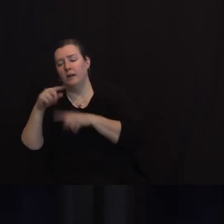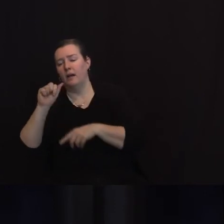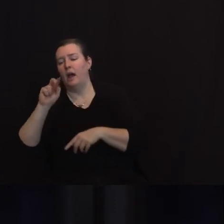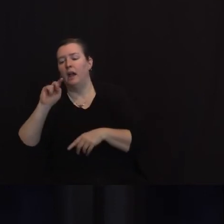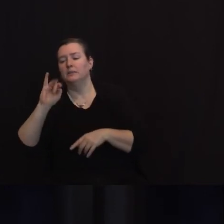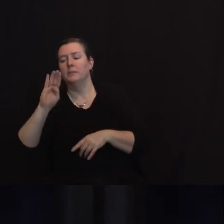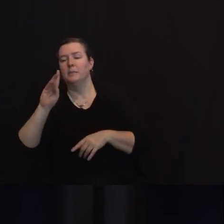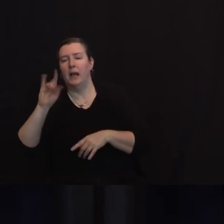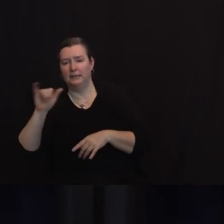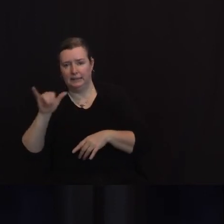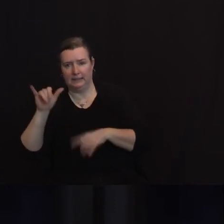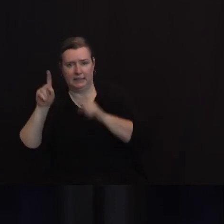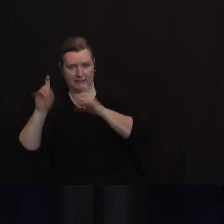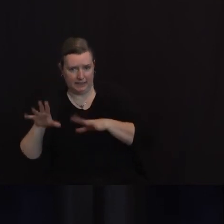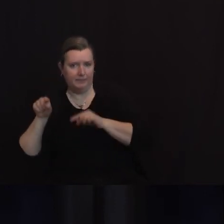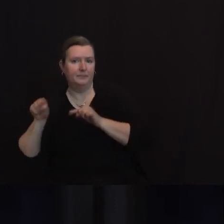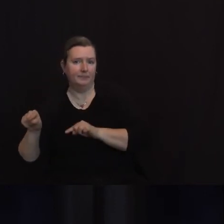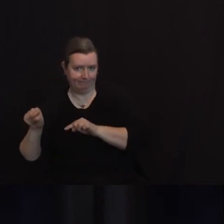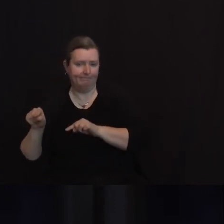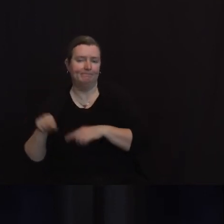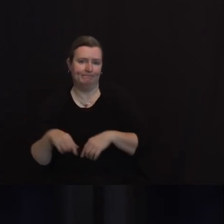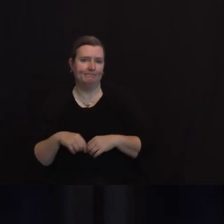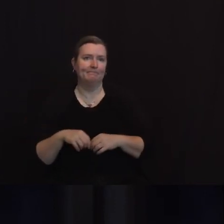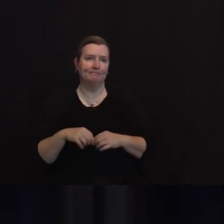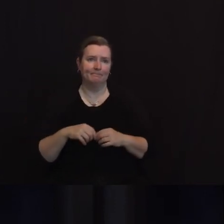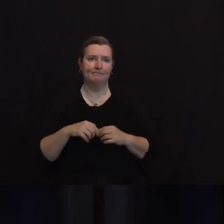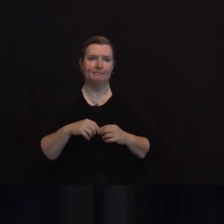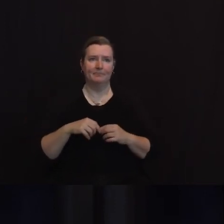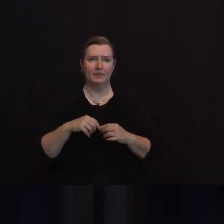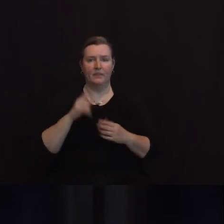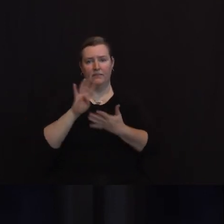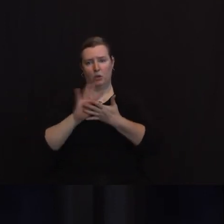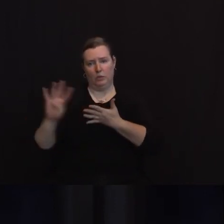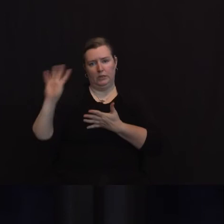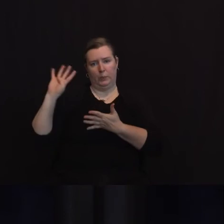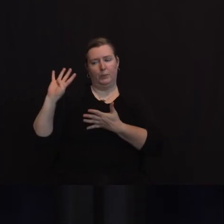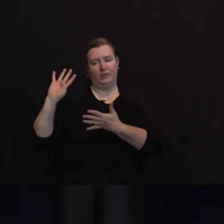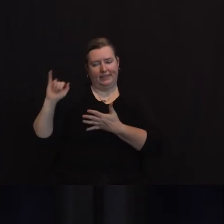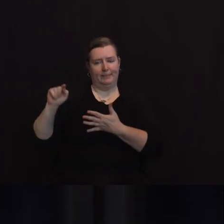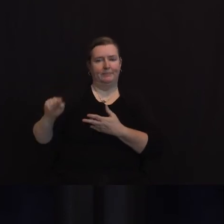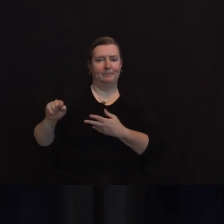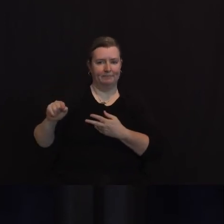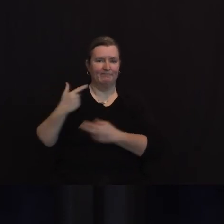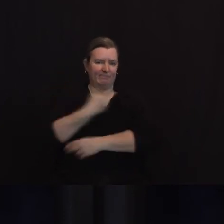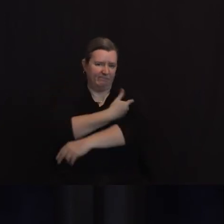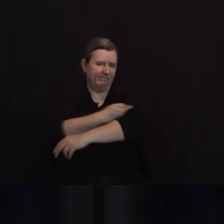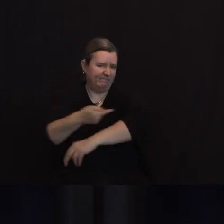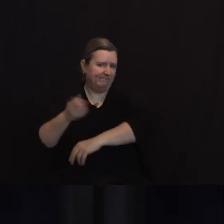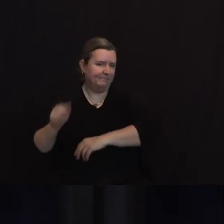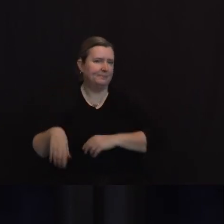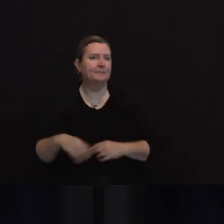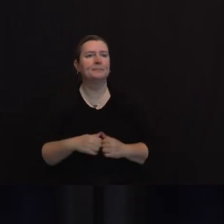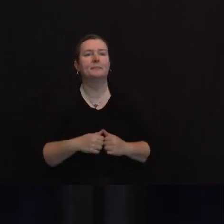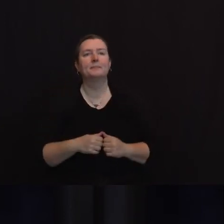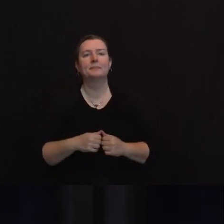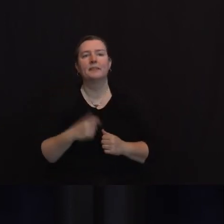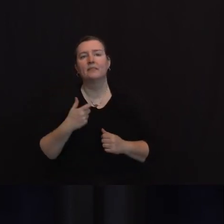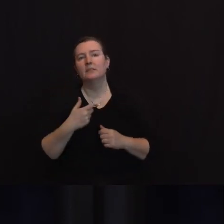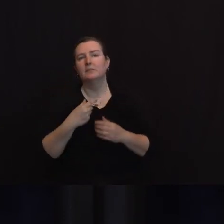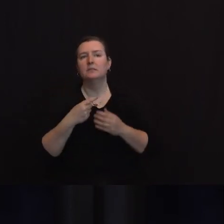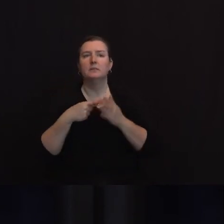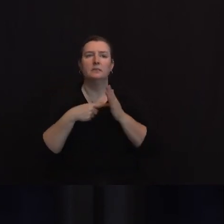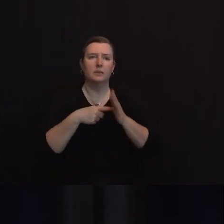exposure within 4 weeks prior to symptoms. Fortunately, in New Jersey, there are no new deaths reported at this